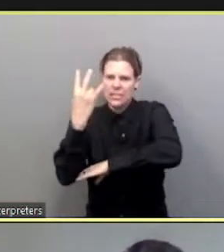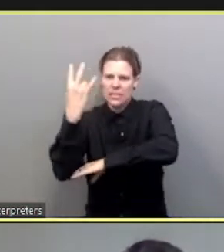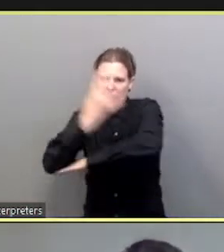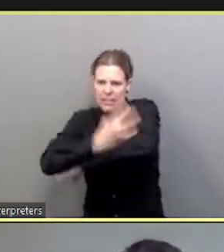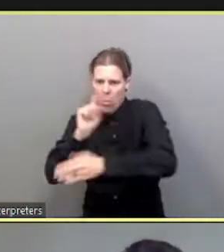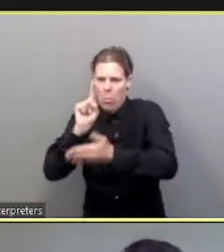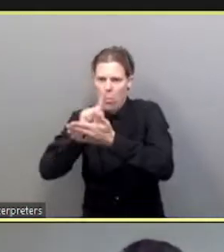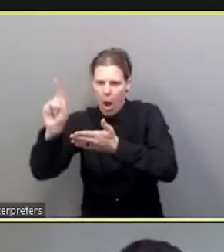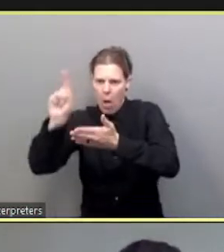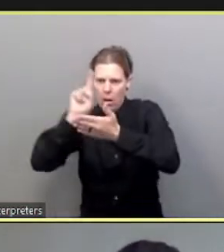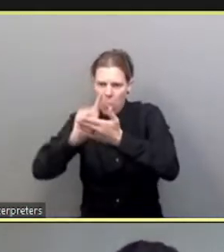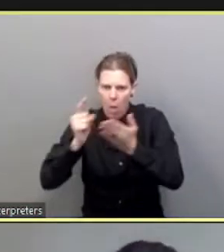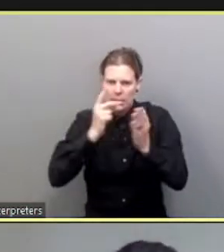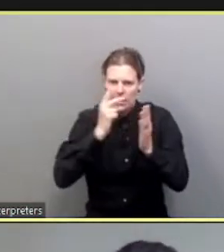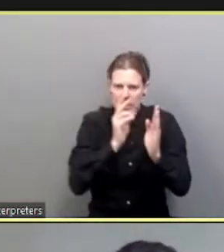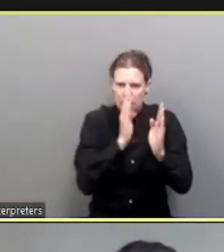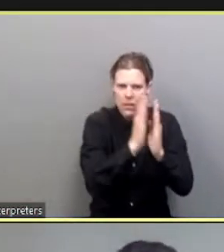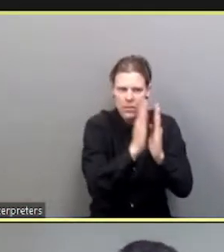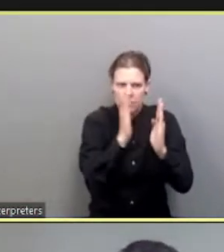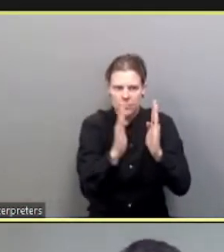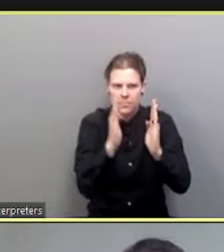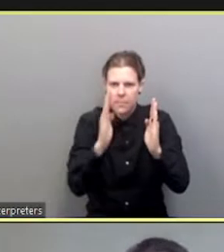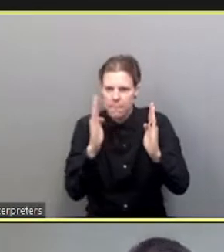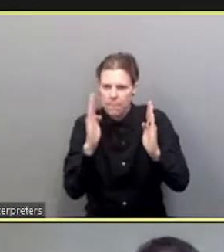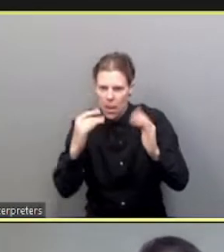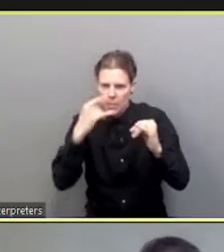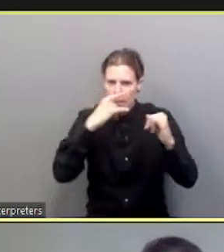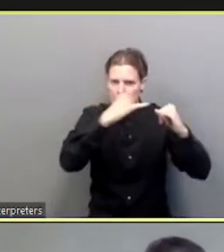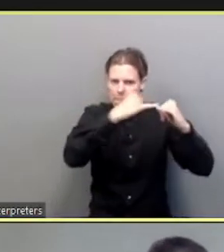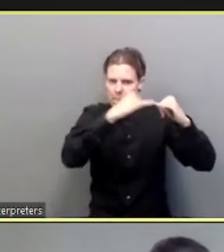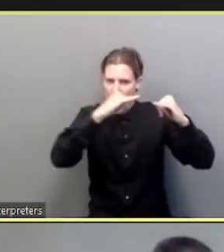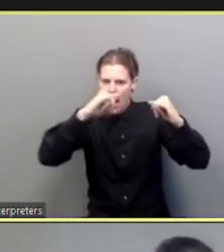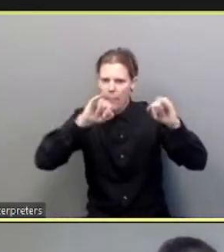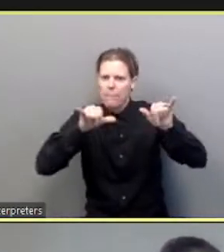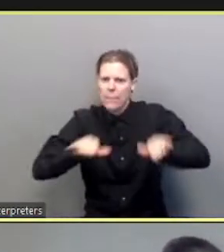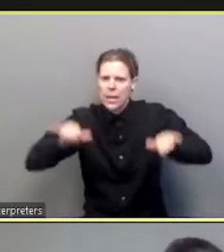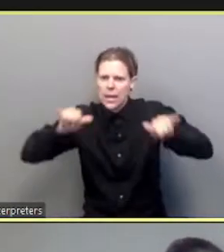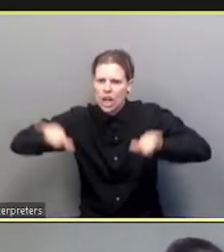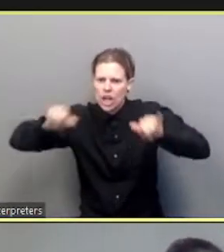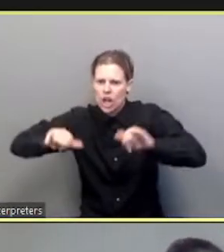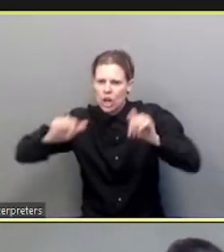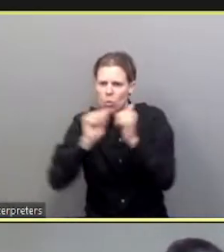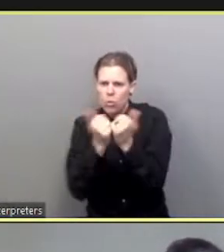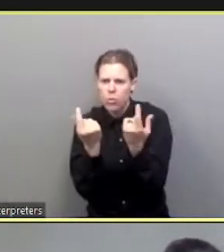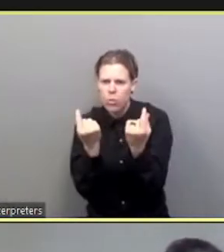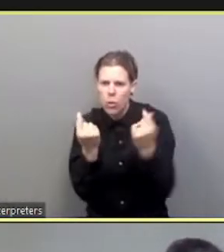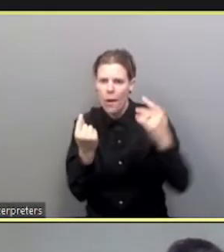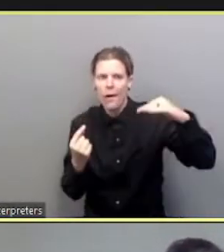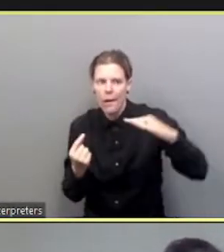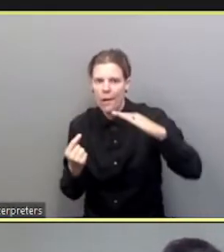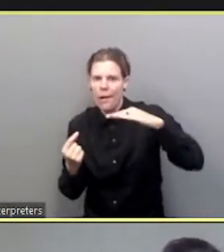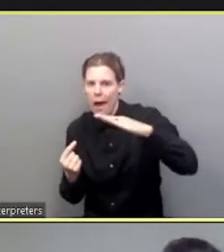that it had plateaued and now it's slowly rising. Okay, next